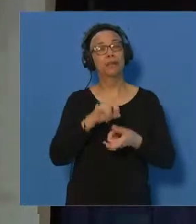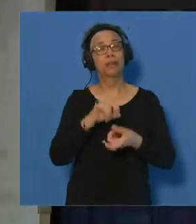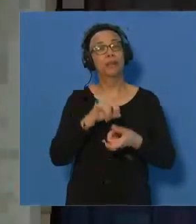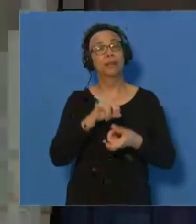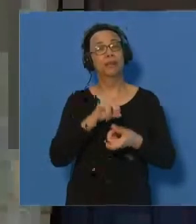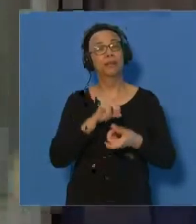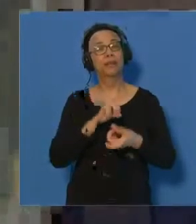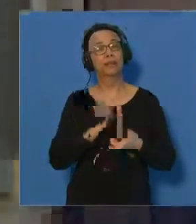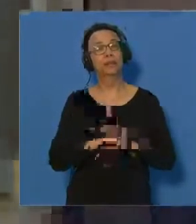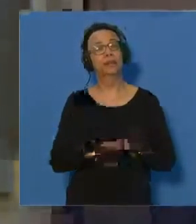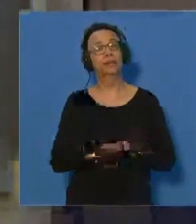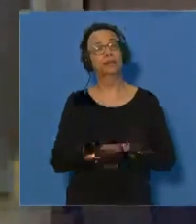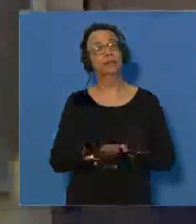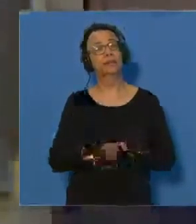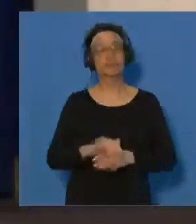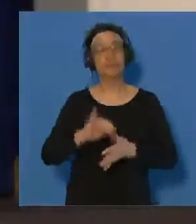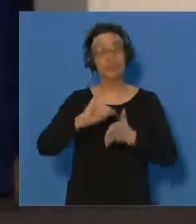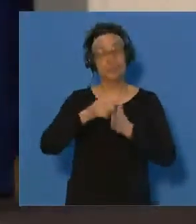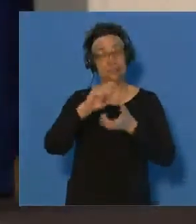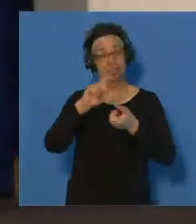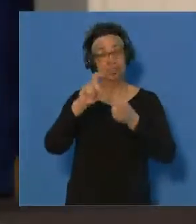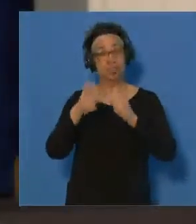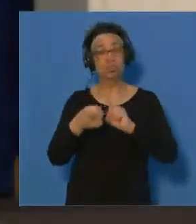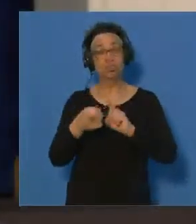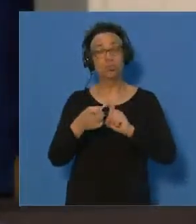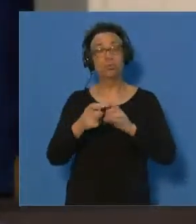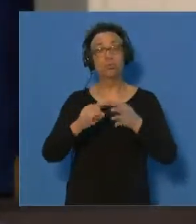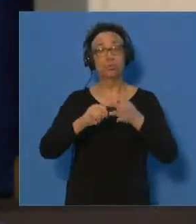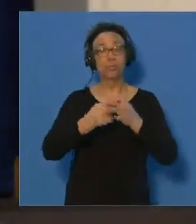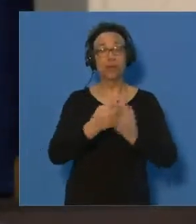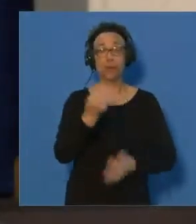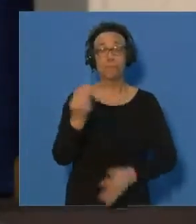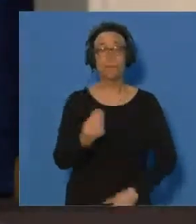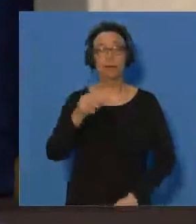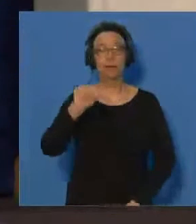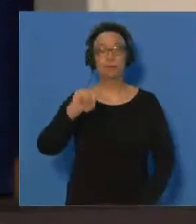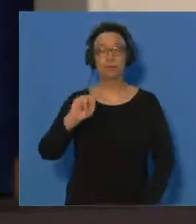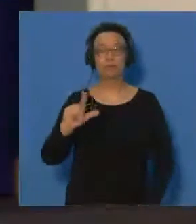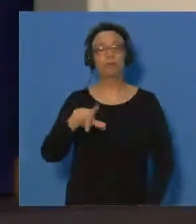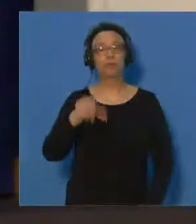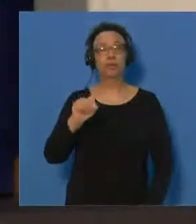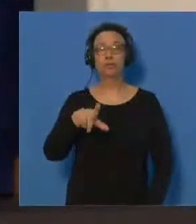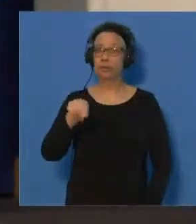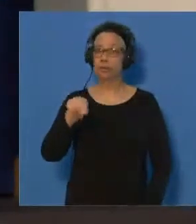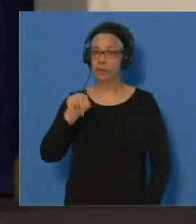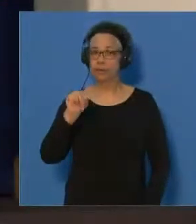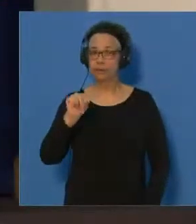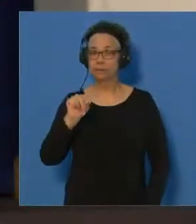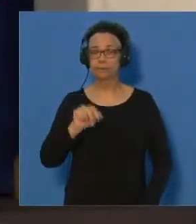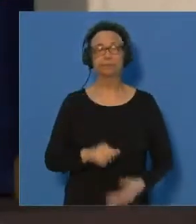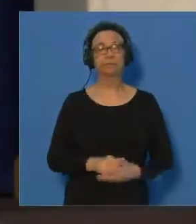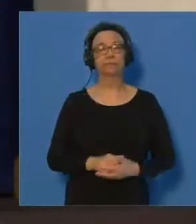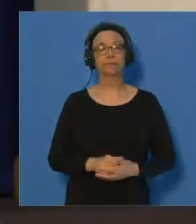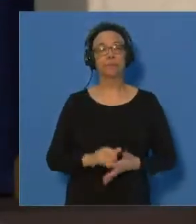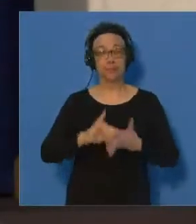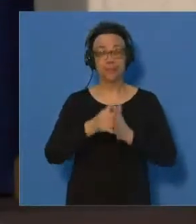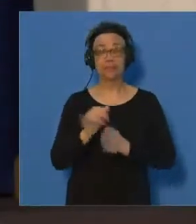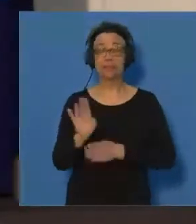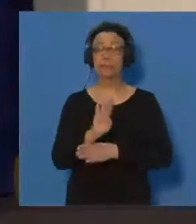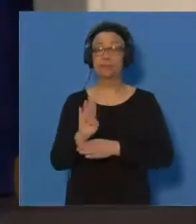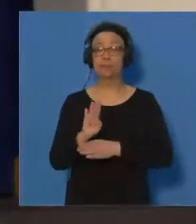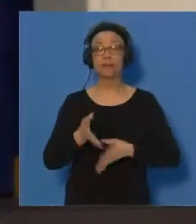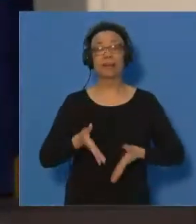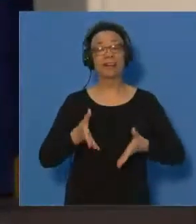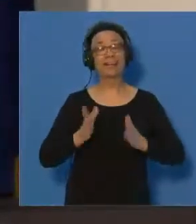These amendments will come into force on Monday, April 20th, 2020. The following businesses will be allowed to have